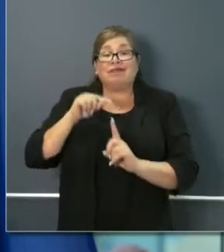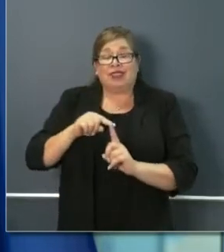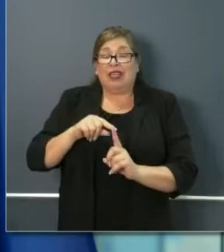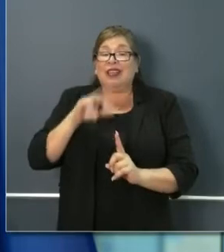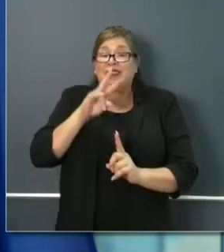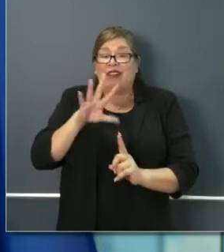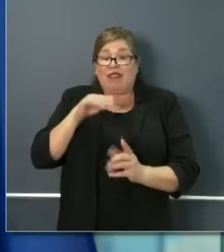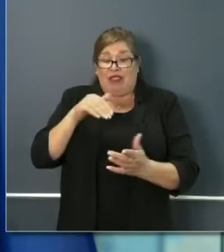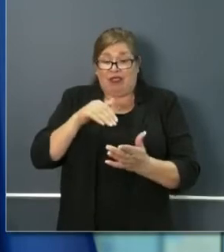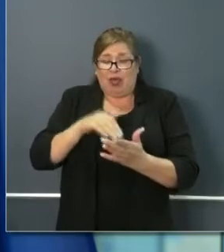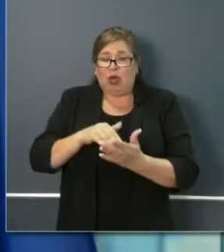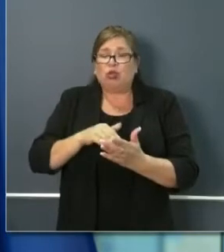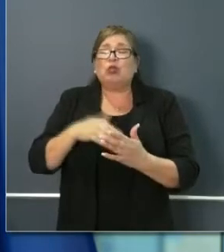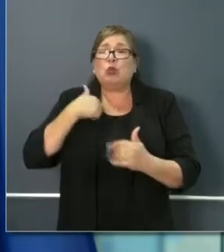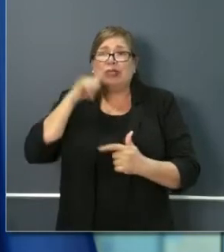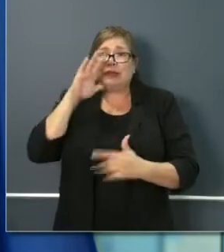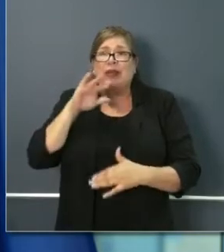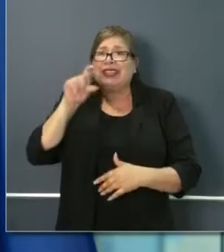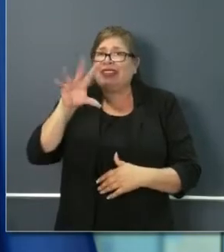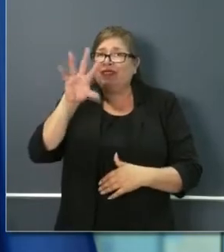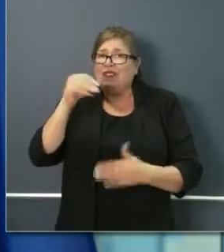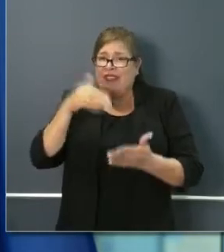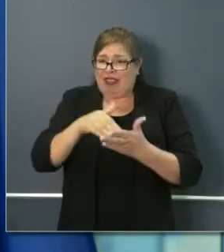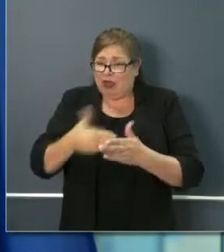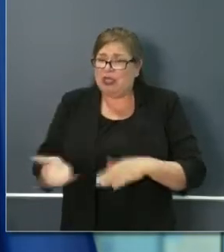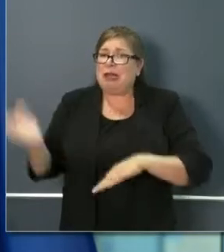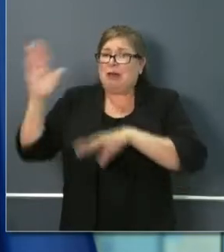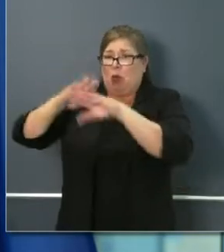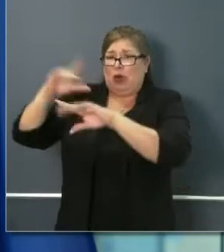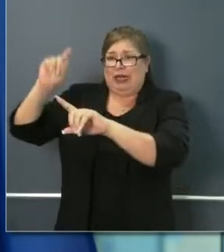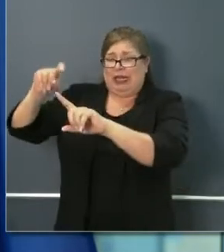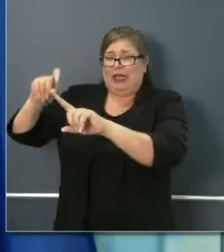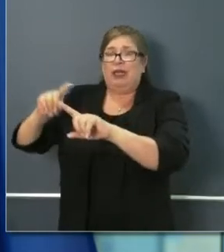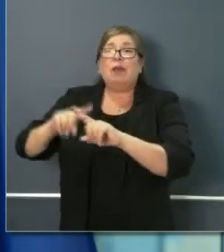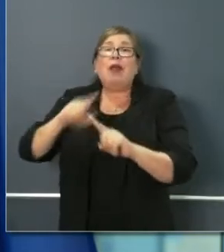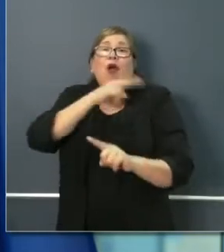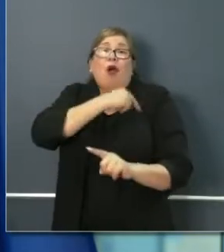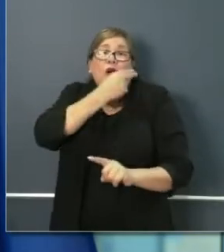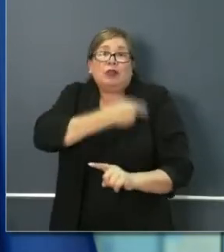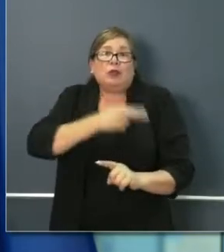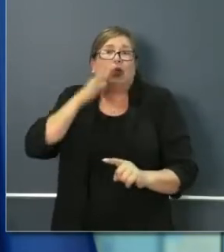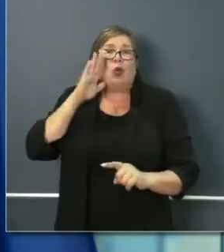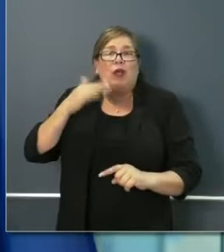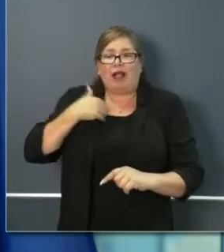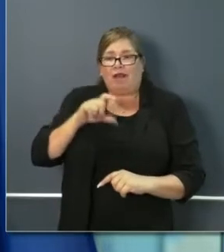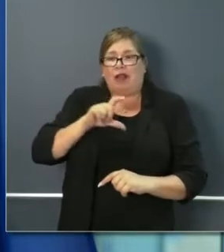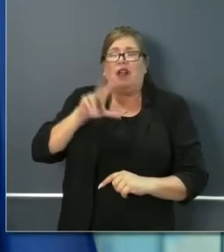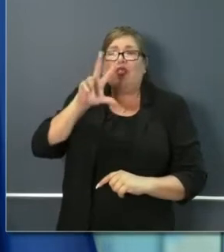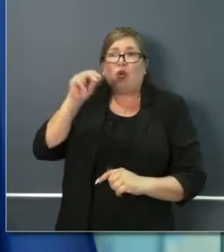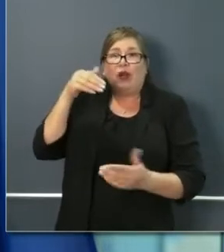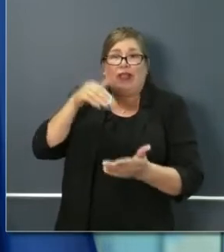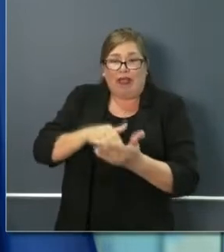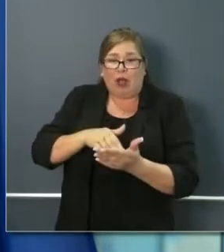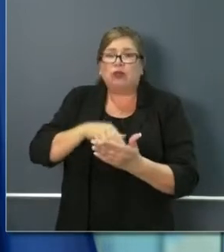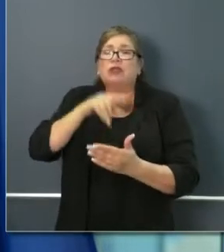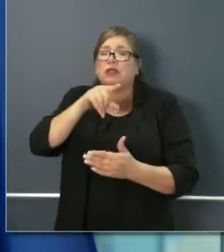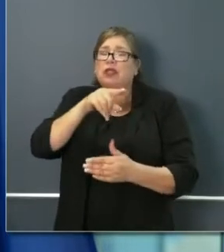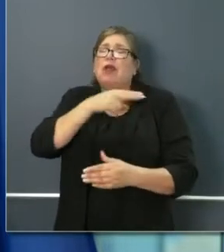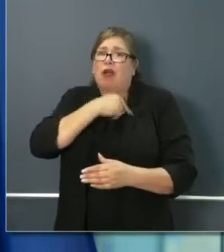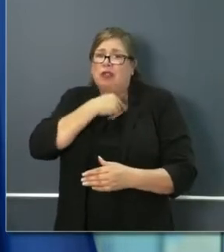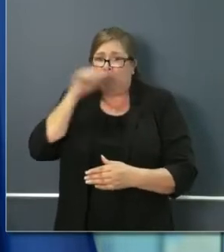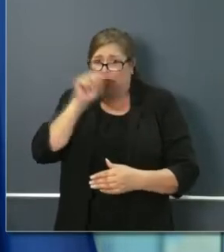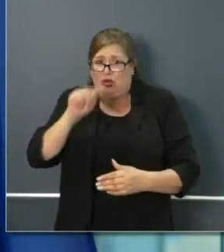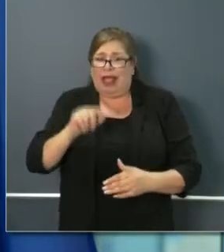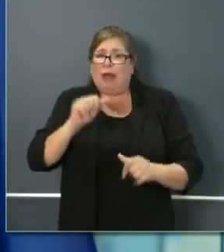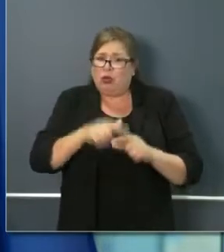40% surge for the hospitals, and then the rest would come from the state. That was phase one. As it relates to our modeling, that